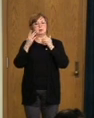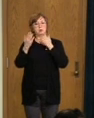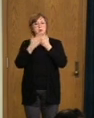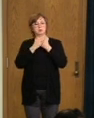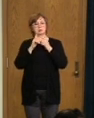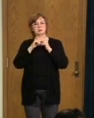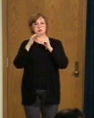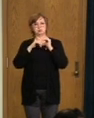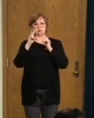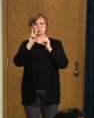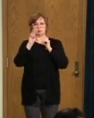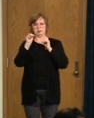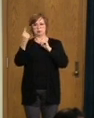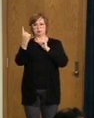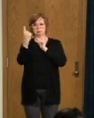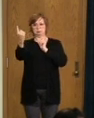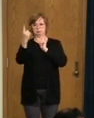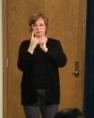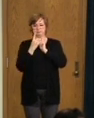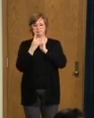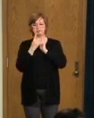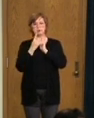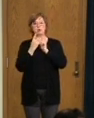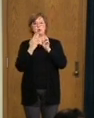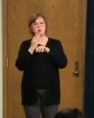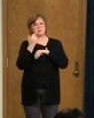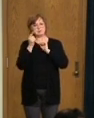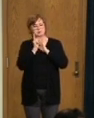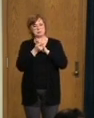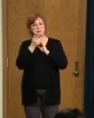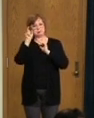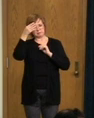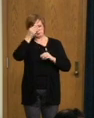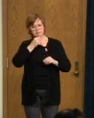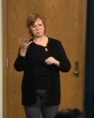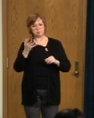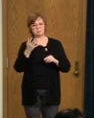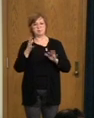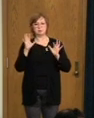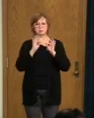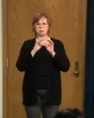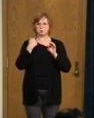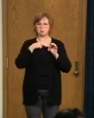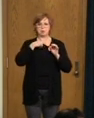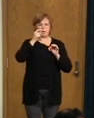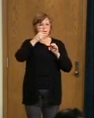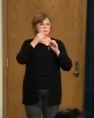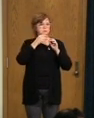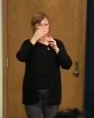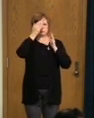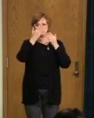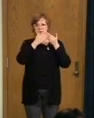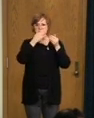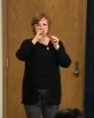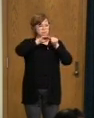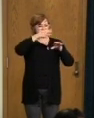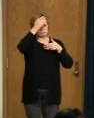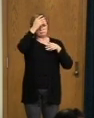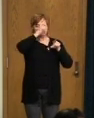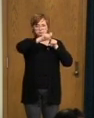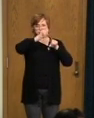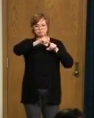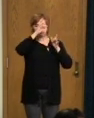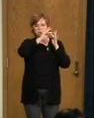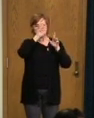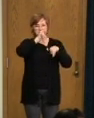symptomatic. We really have to make sure that our case contact investigations happen quickly through our own efforts and through public health supporting that